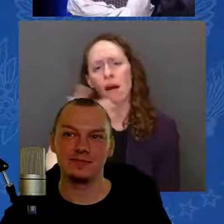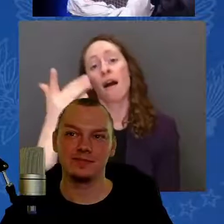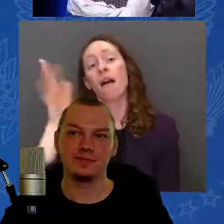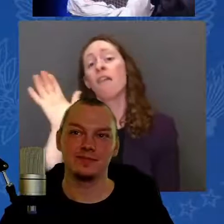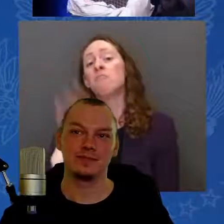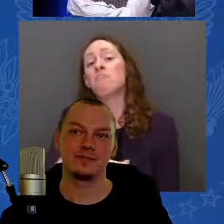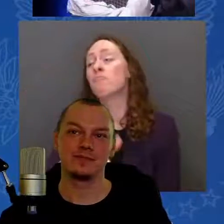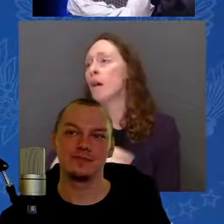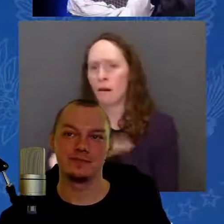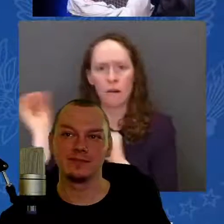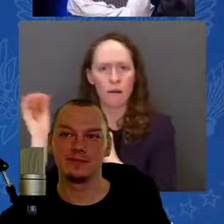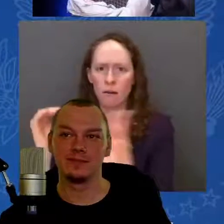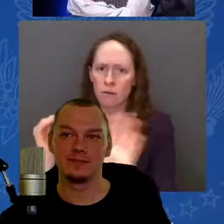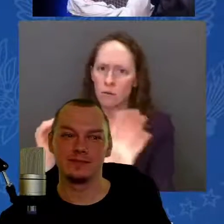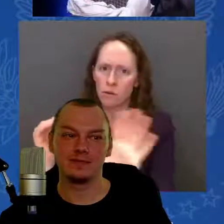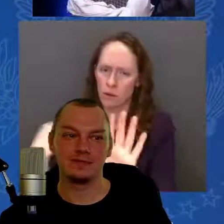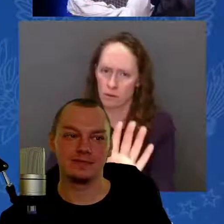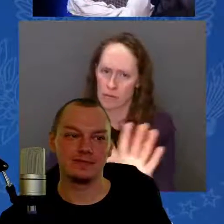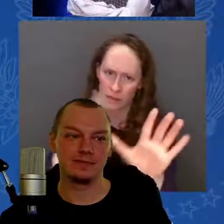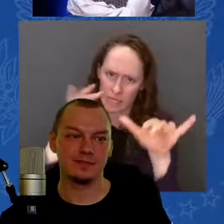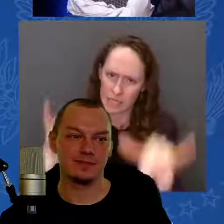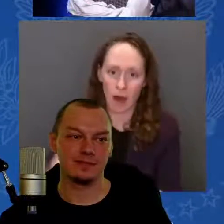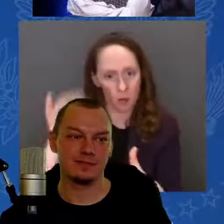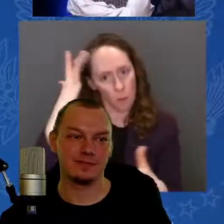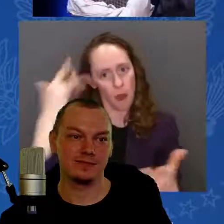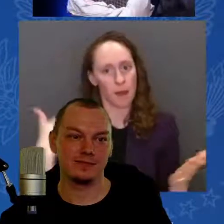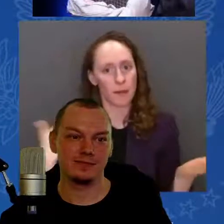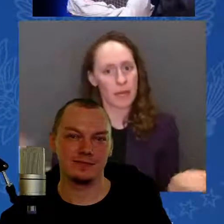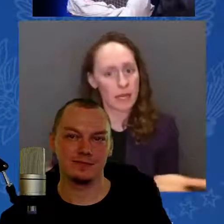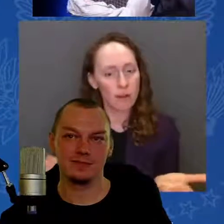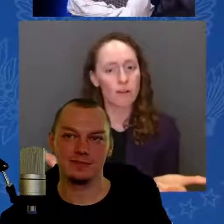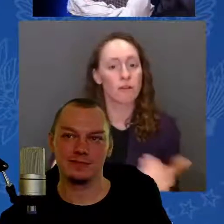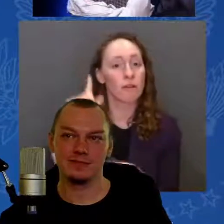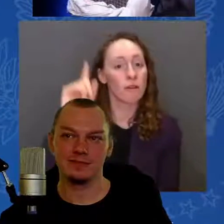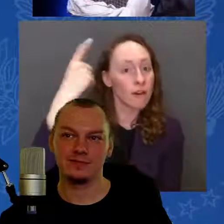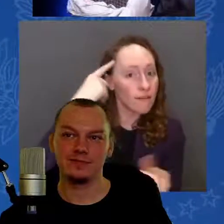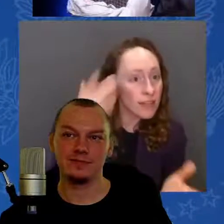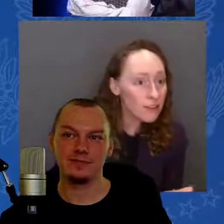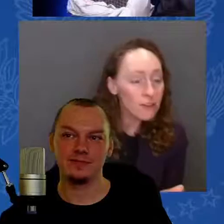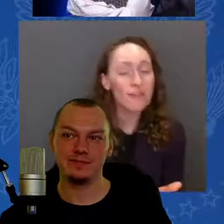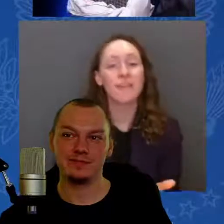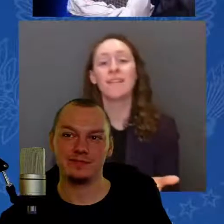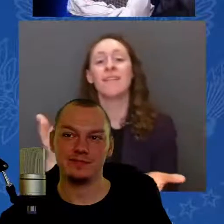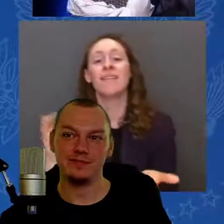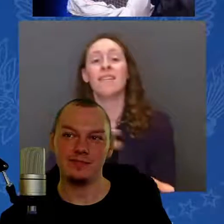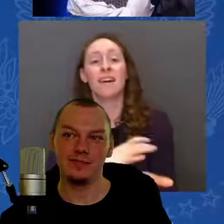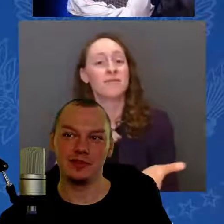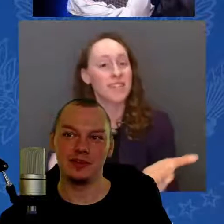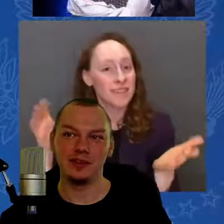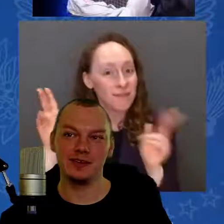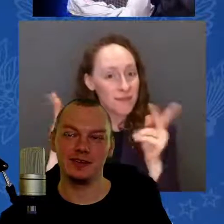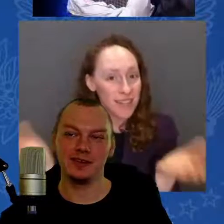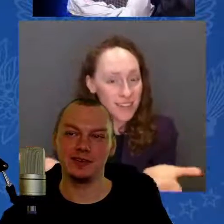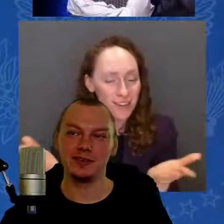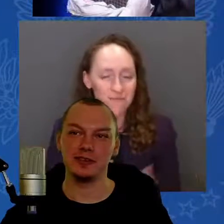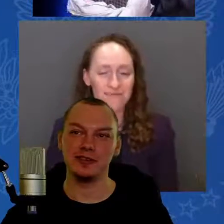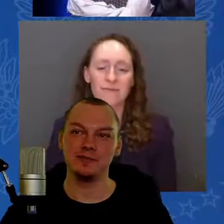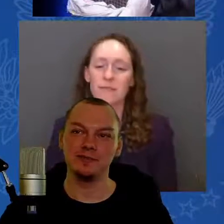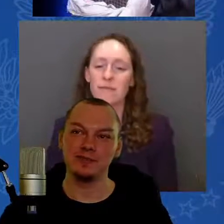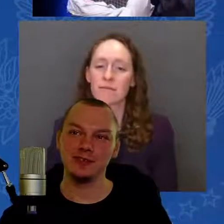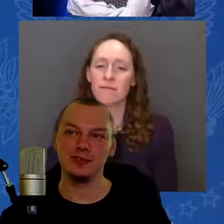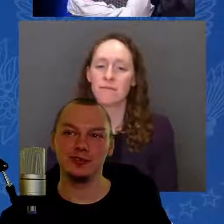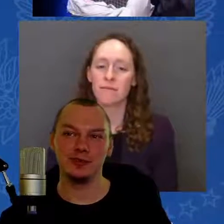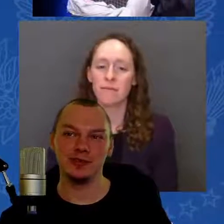congressman here, why the governor's here. We're focused on now on making sure you got the place to sleep. They're here and